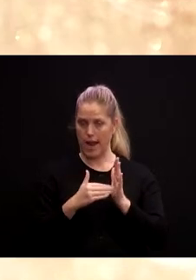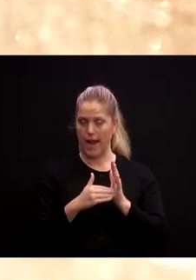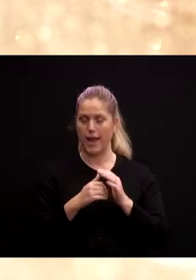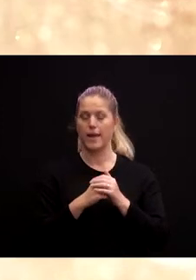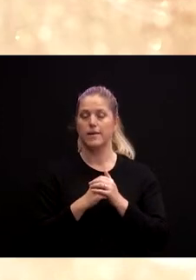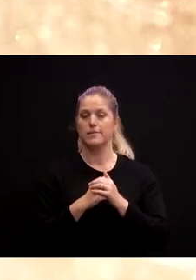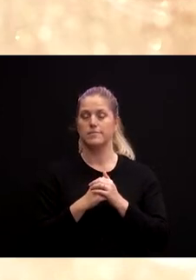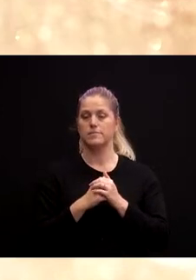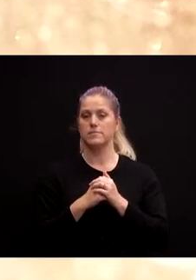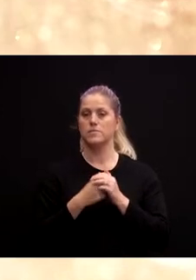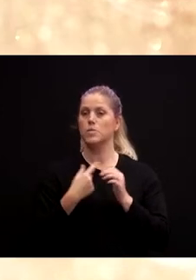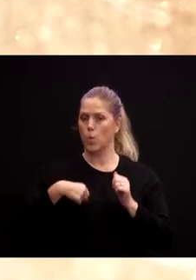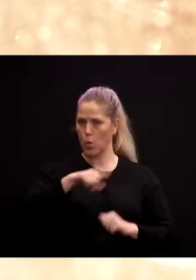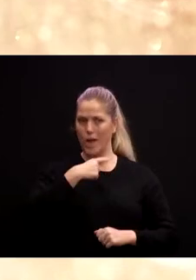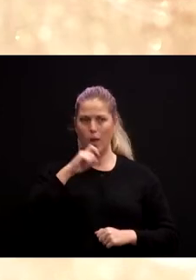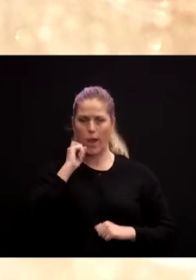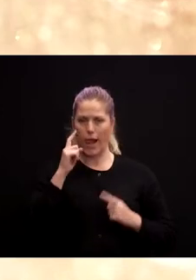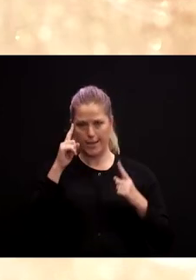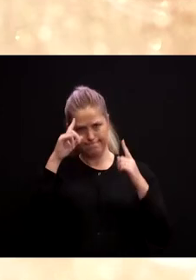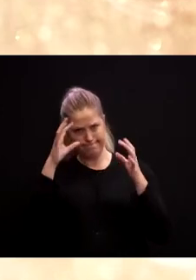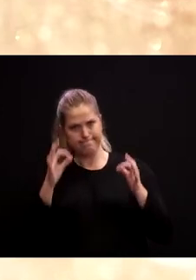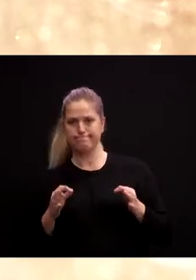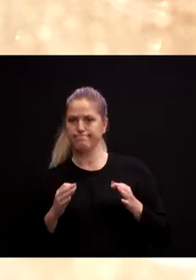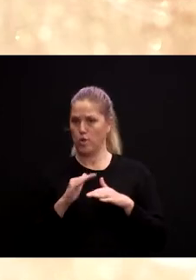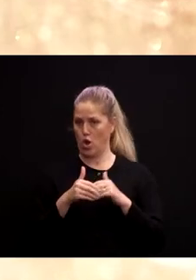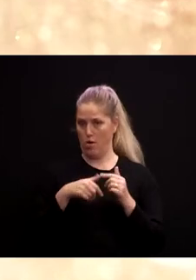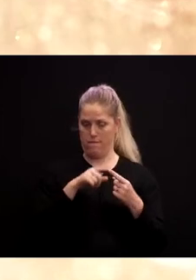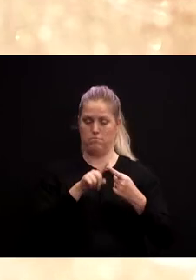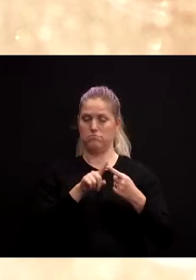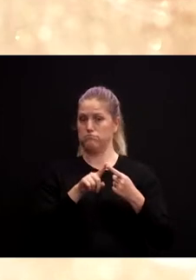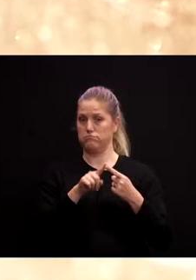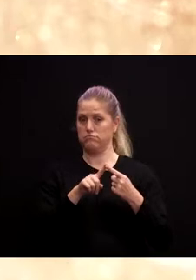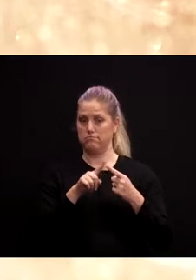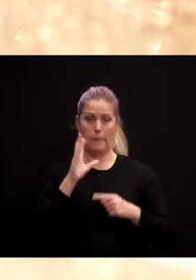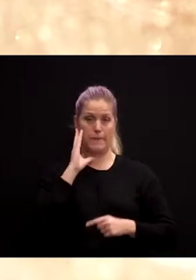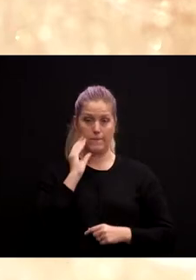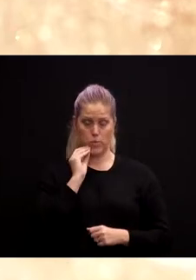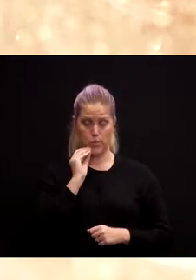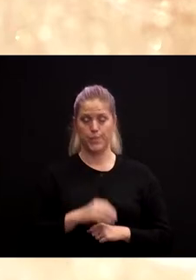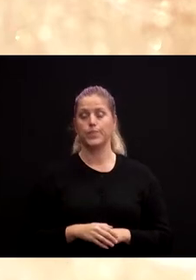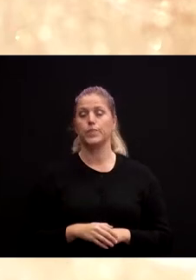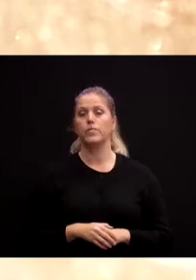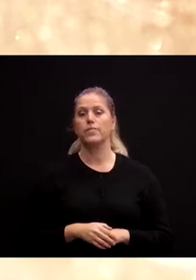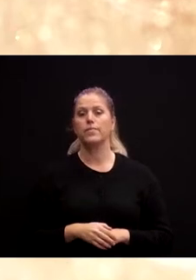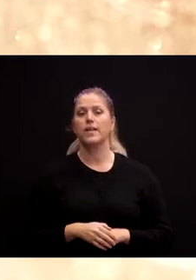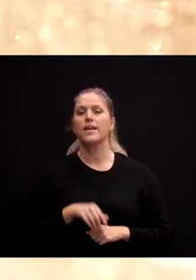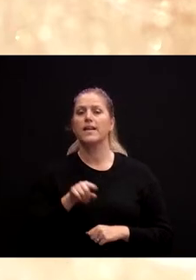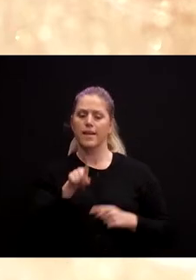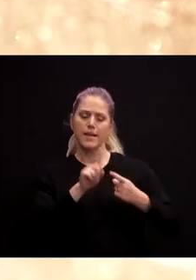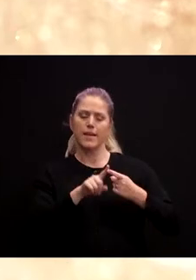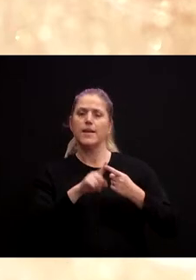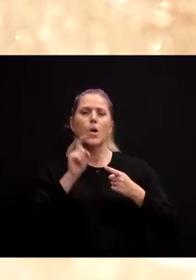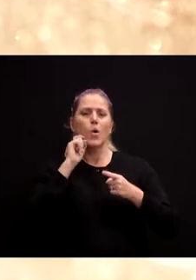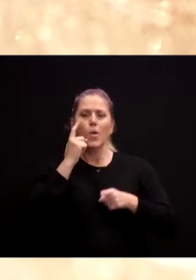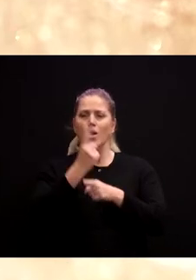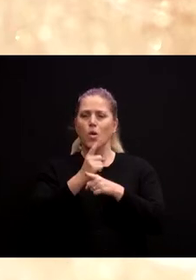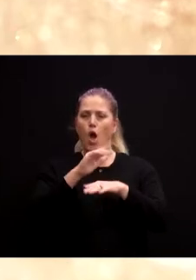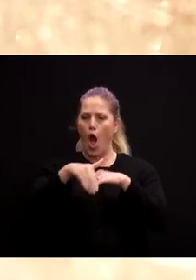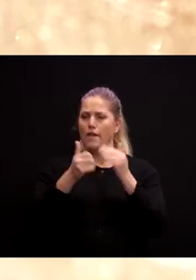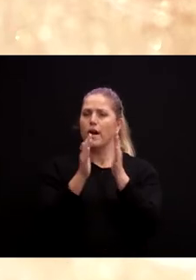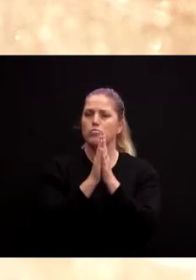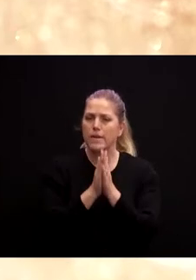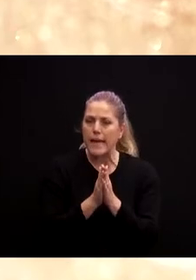consider and make decisions about this from this afternoon, deals, as you know, with prayer, liturgy